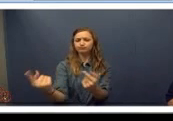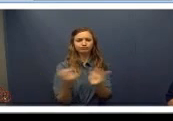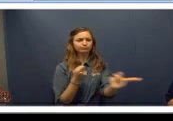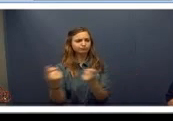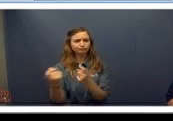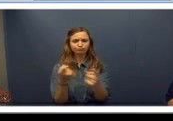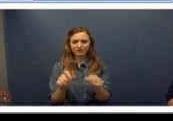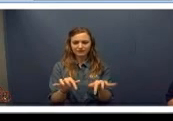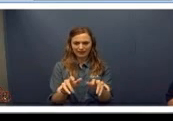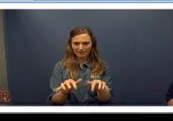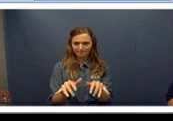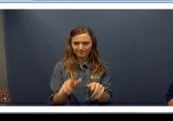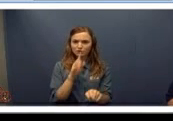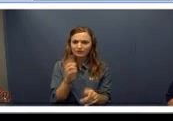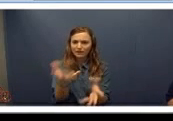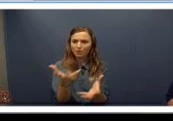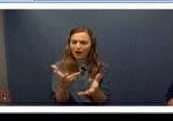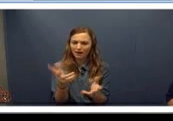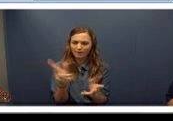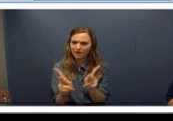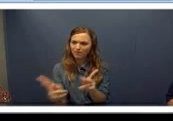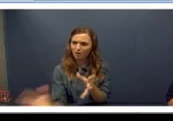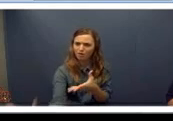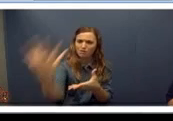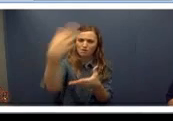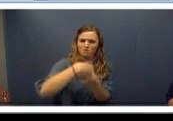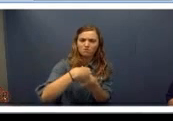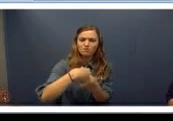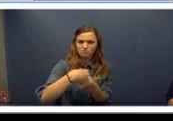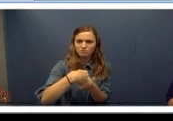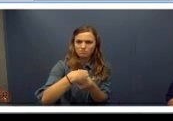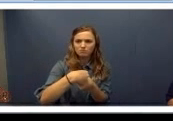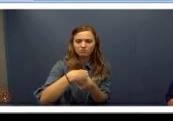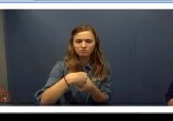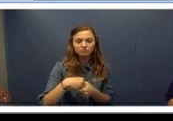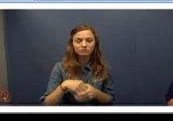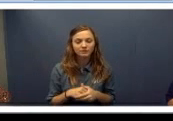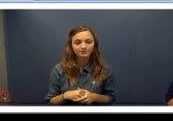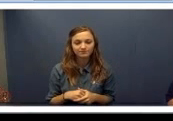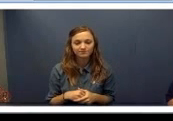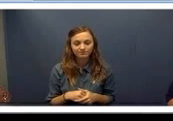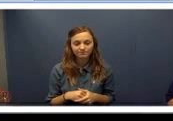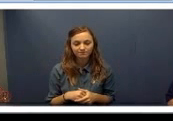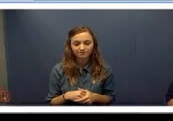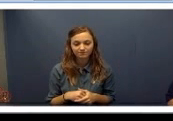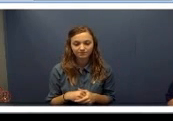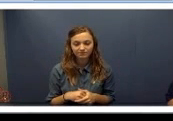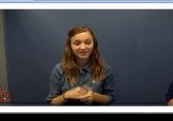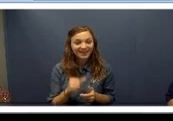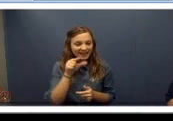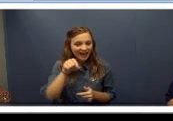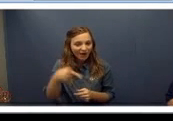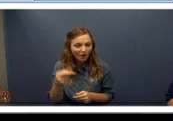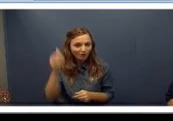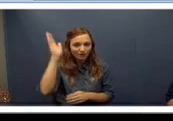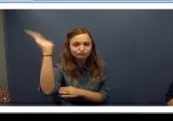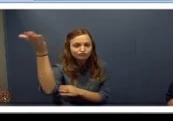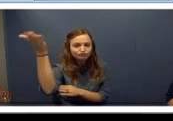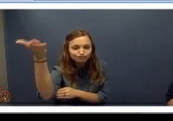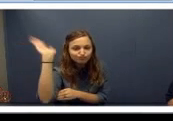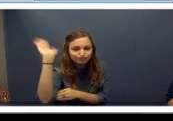Keep the questions coming. We really want this to be as participatory as possible, because this is not just simply